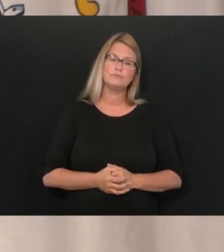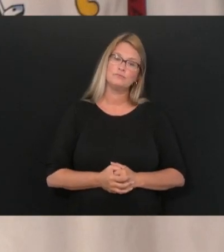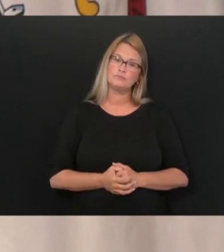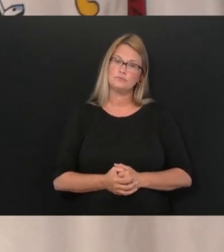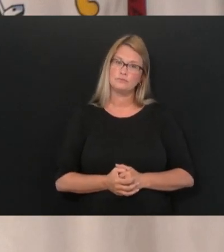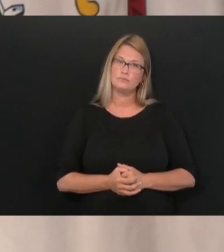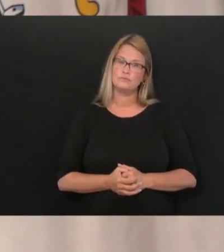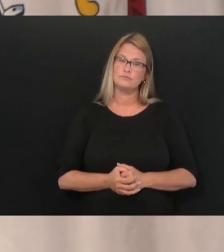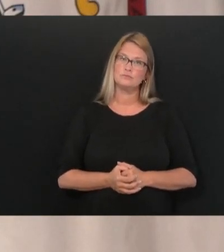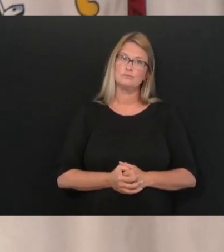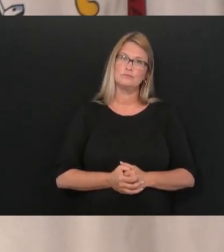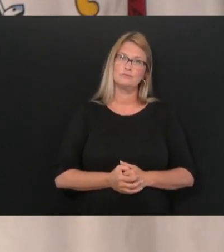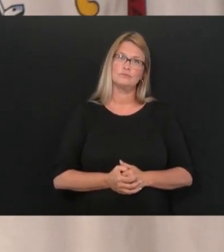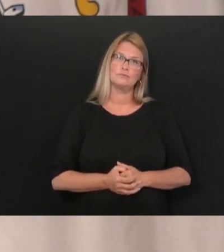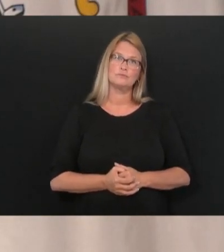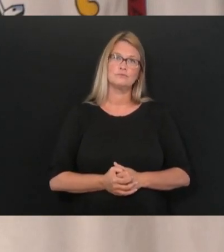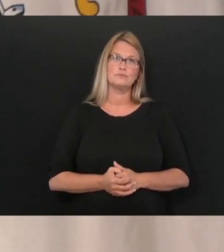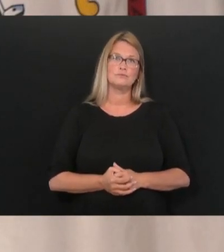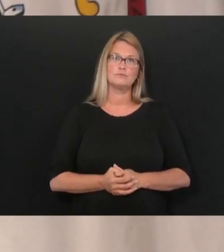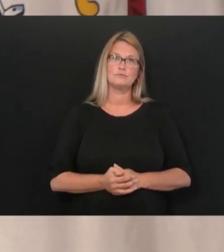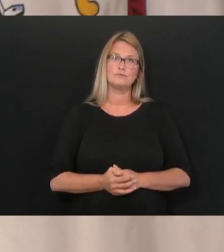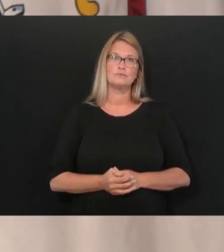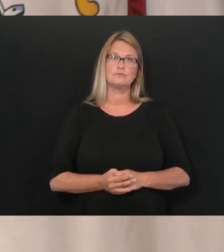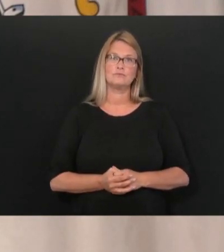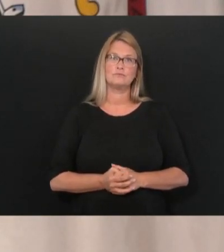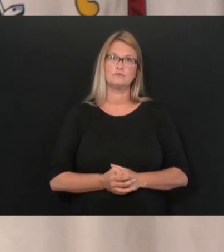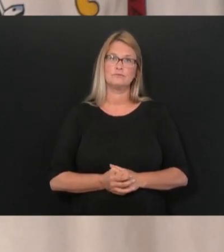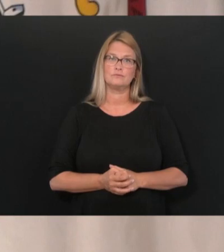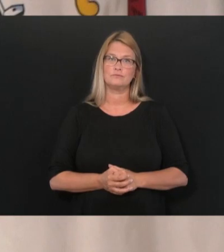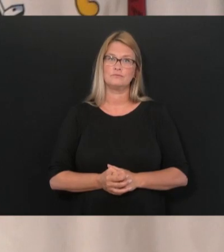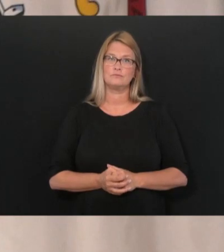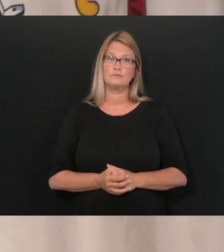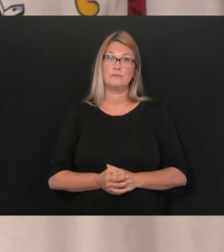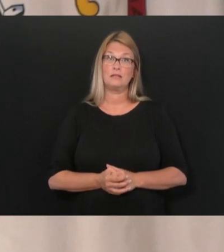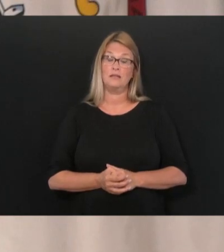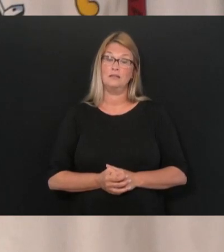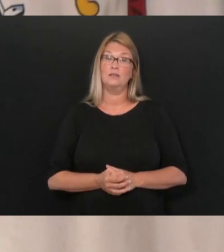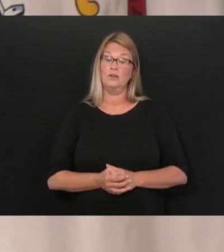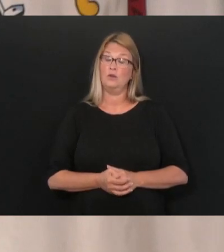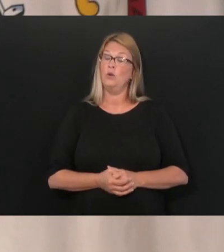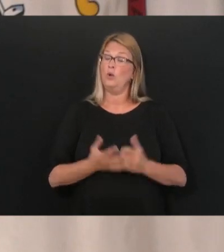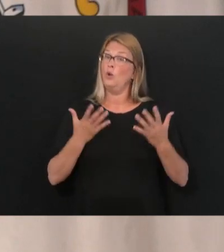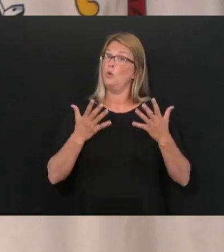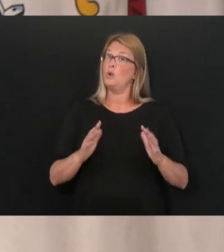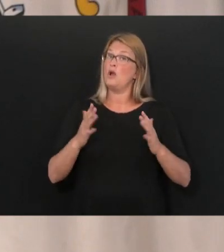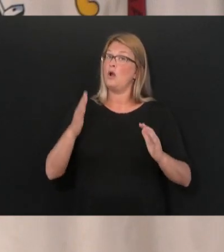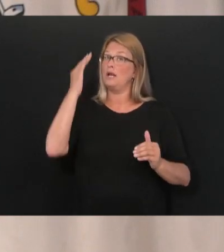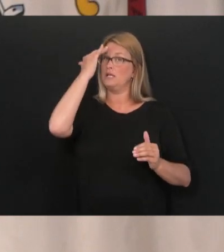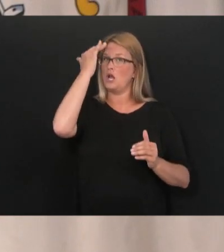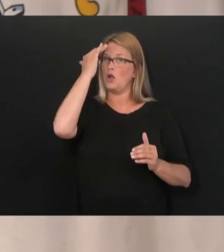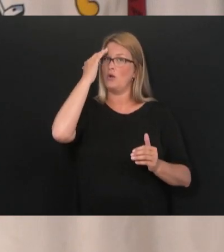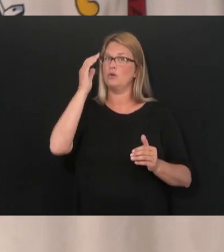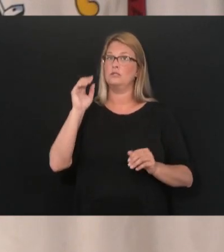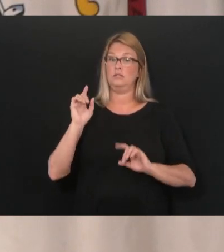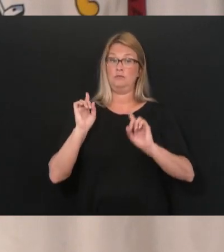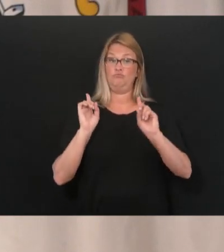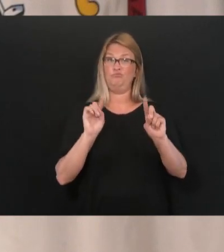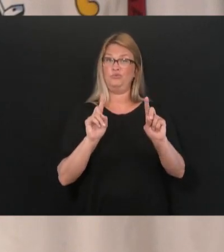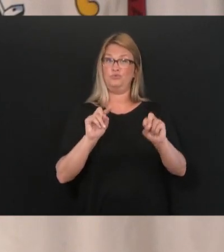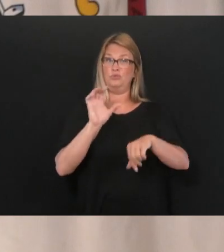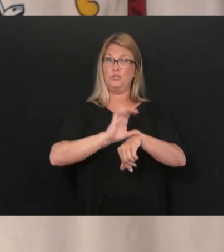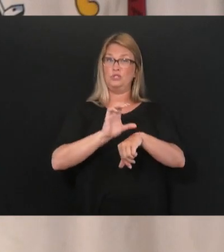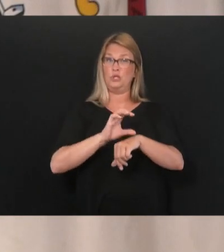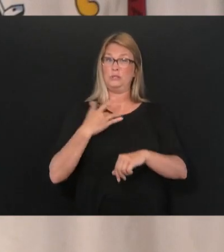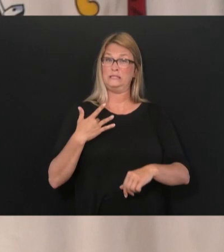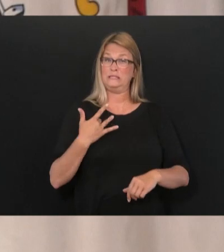We all know that a lot of the attendants at our churches are our elderly,